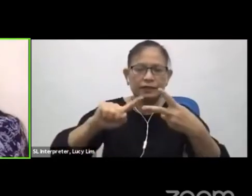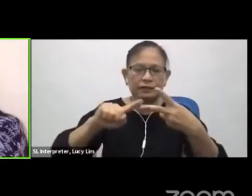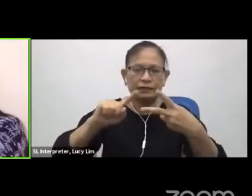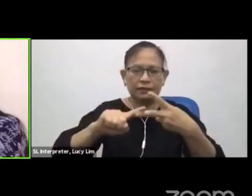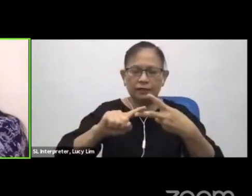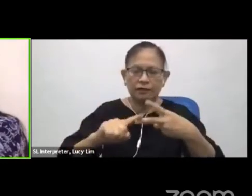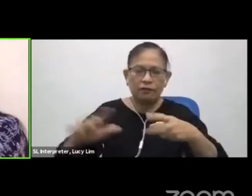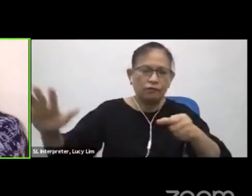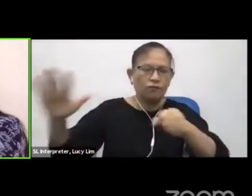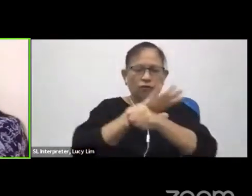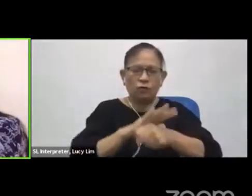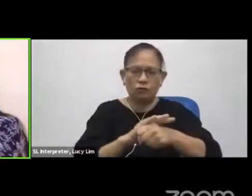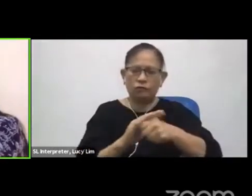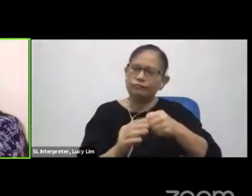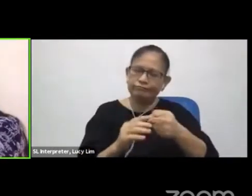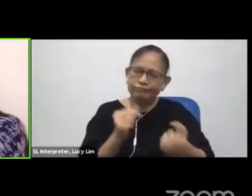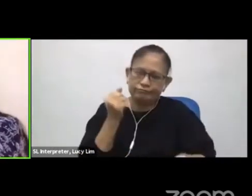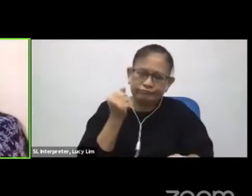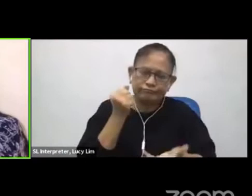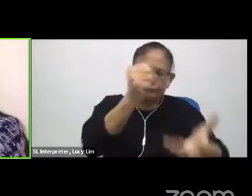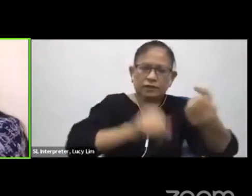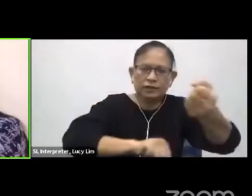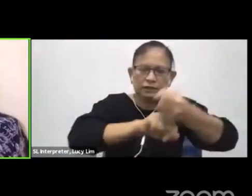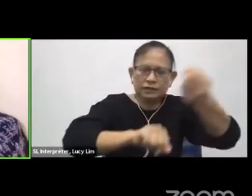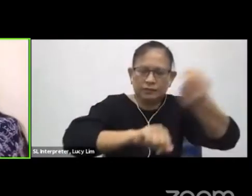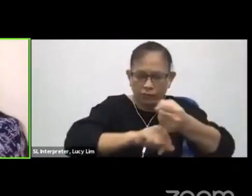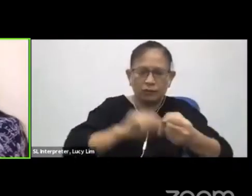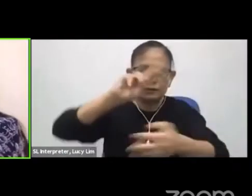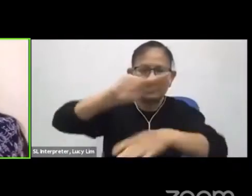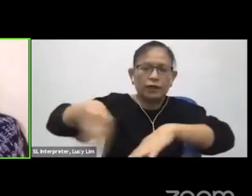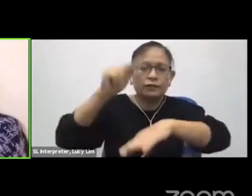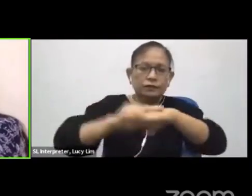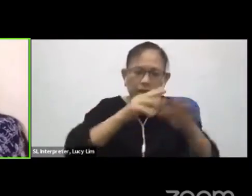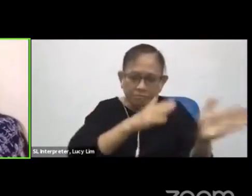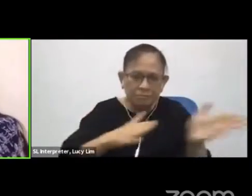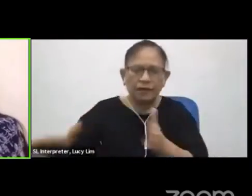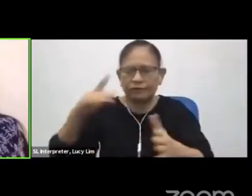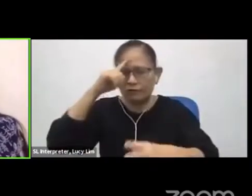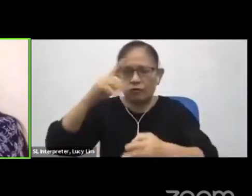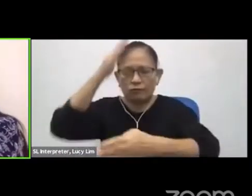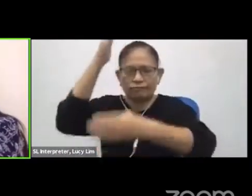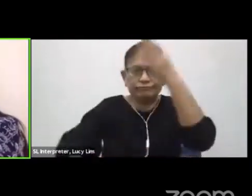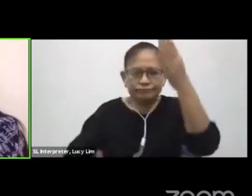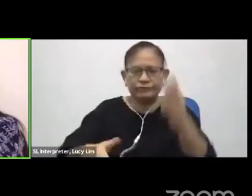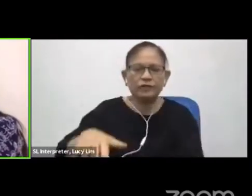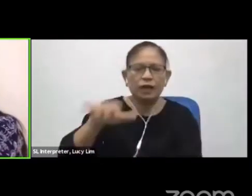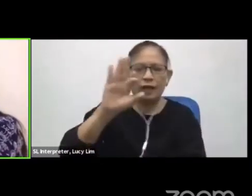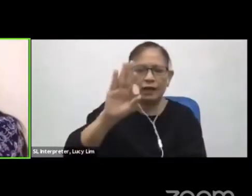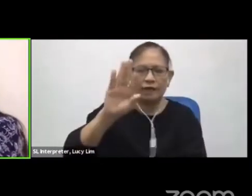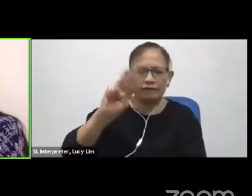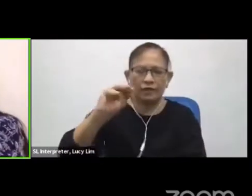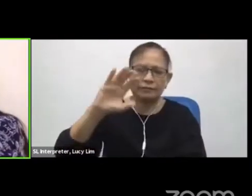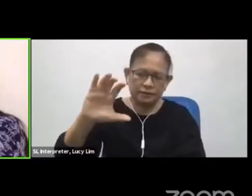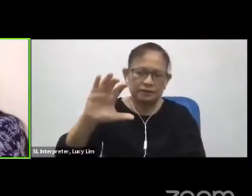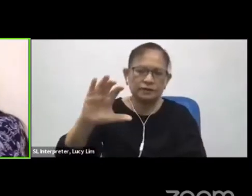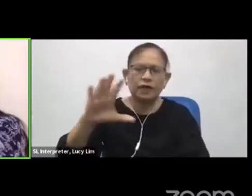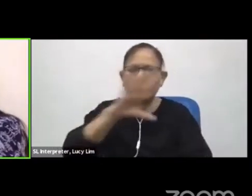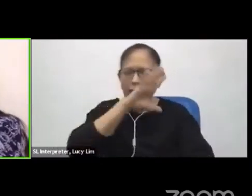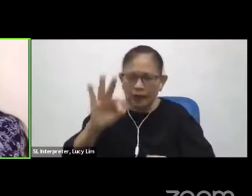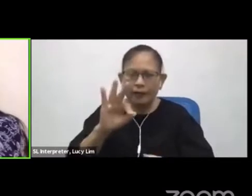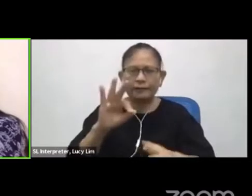action plan to end FGMC is urgently required that prioritizes community-based programming and